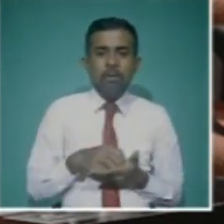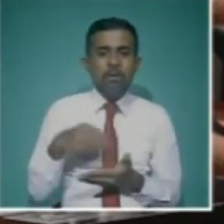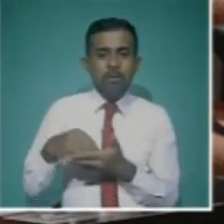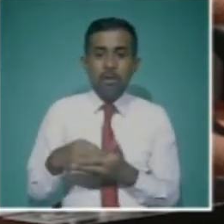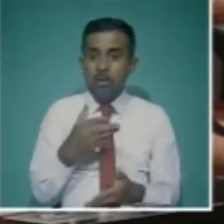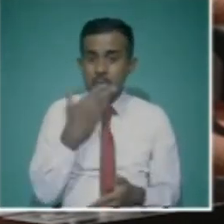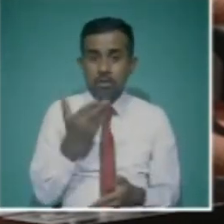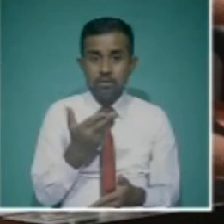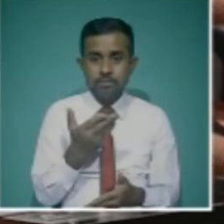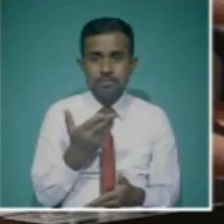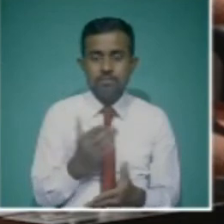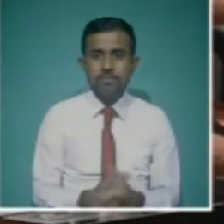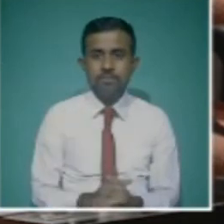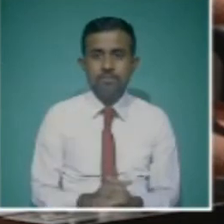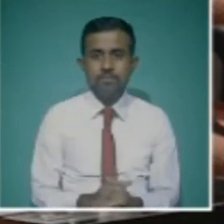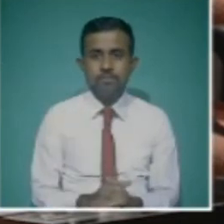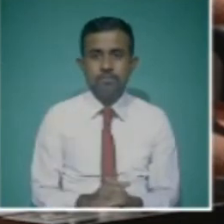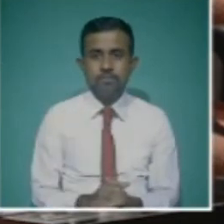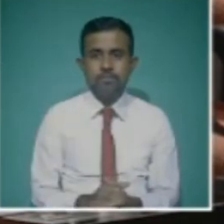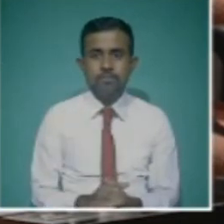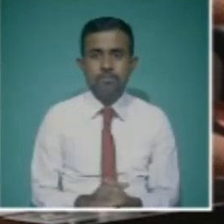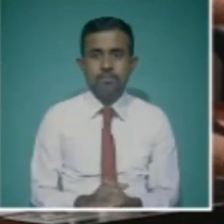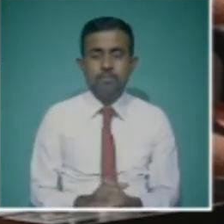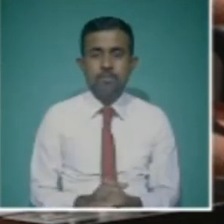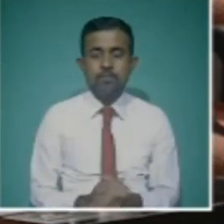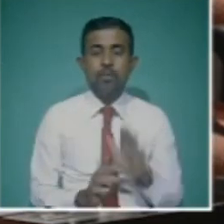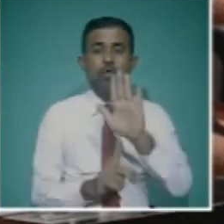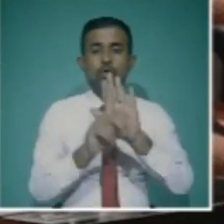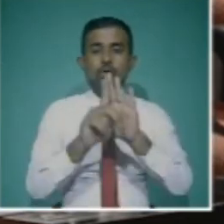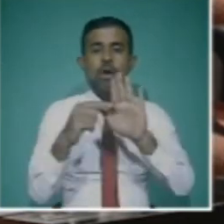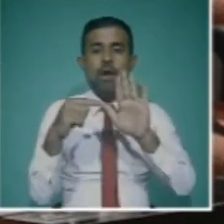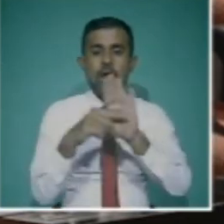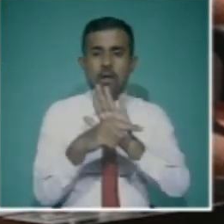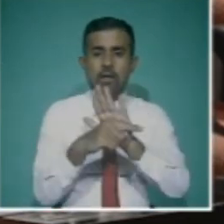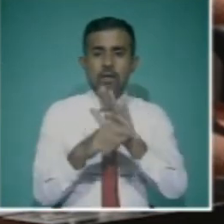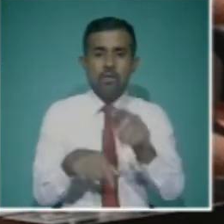have been saying that if those people of the Northeast are to in some way